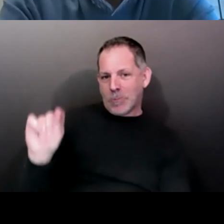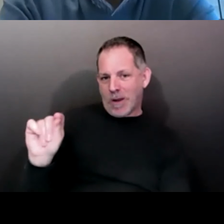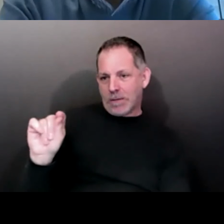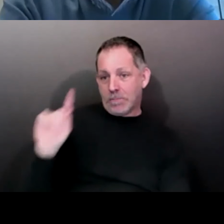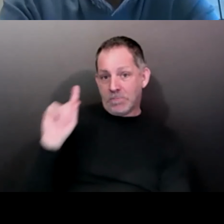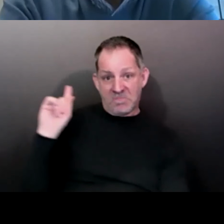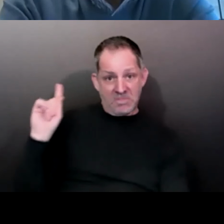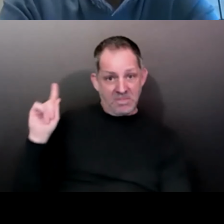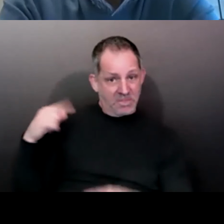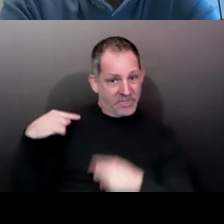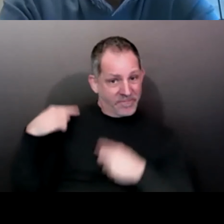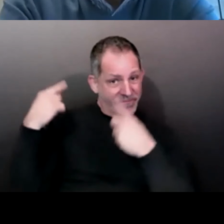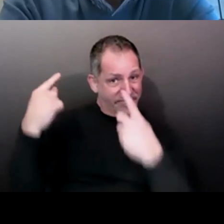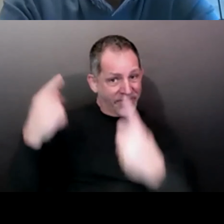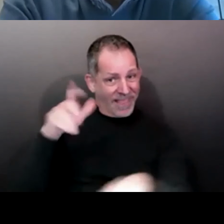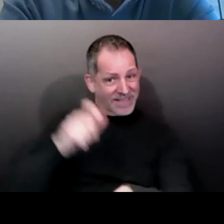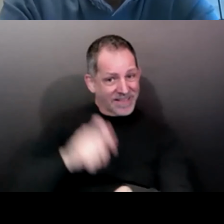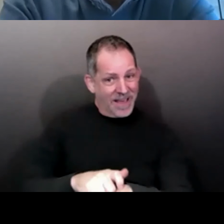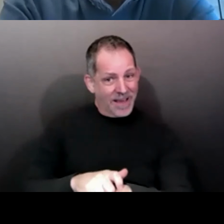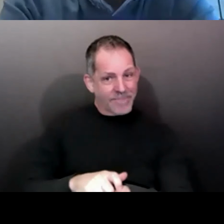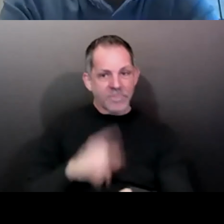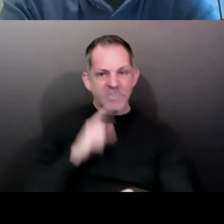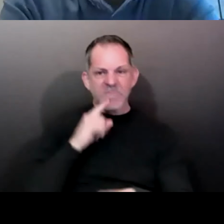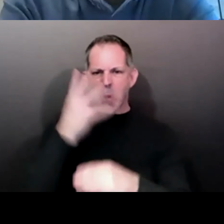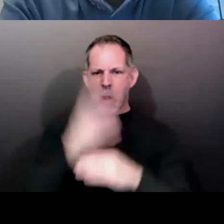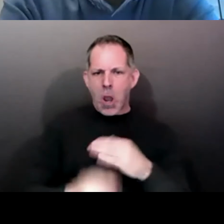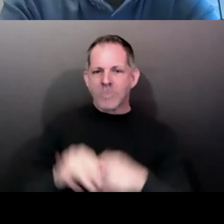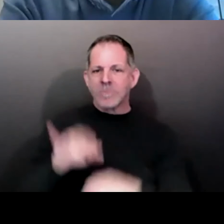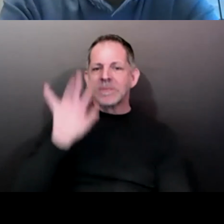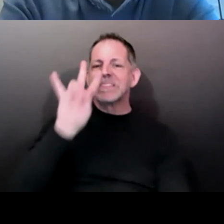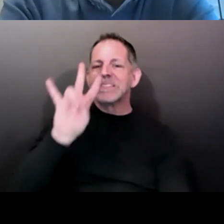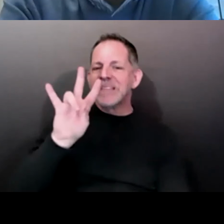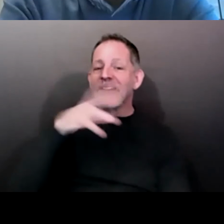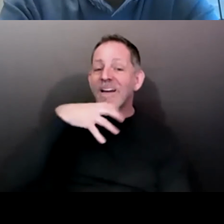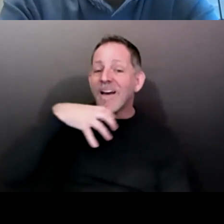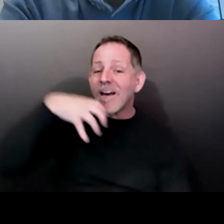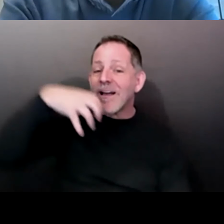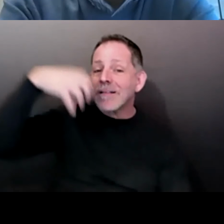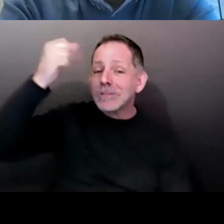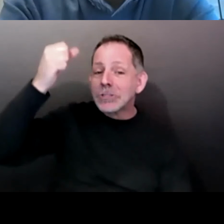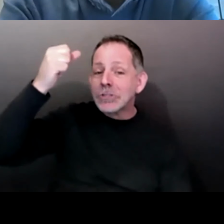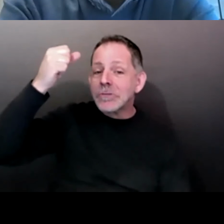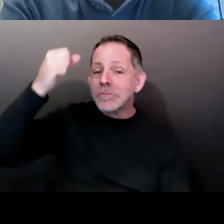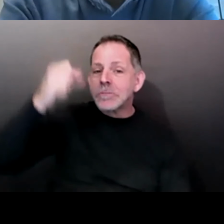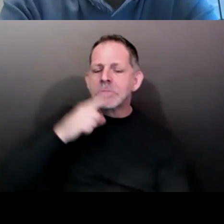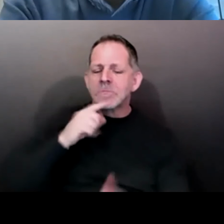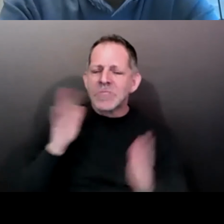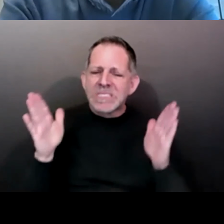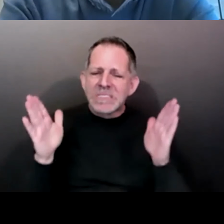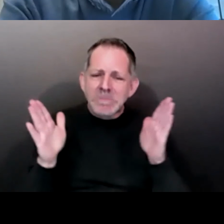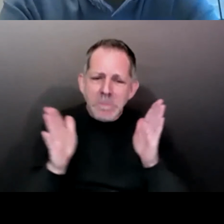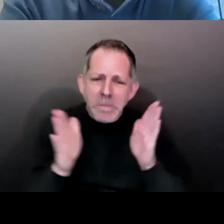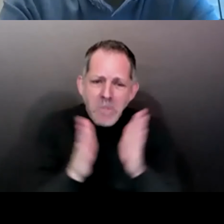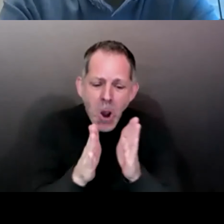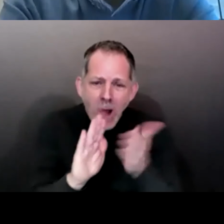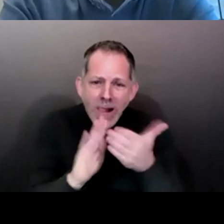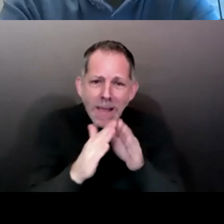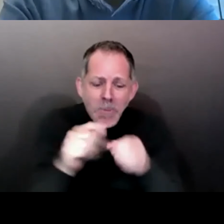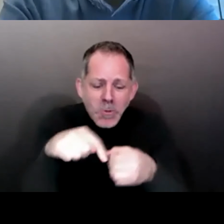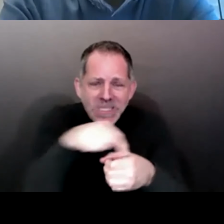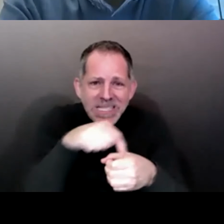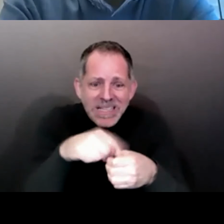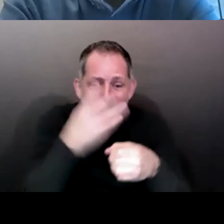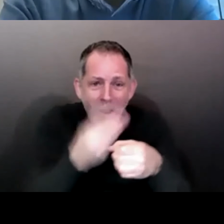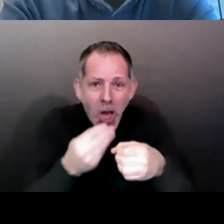of COVID. And in a small community like ours, it's a lot of elders to lose in 1 year. We lost others,